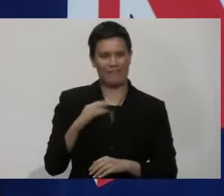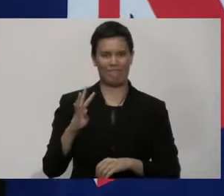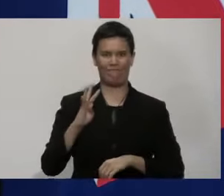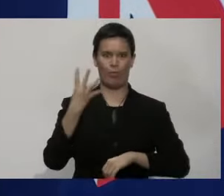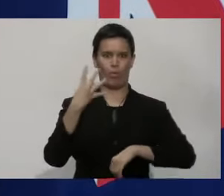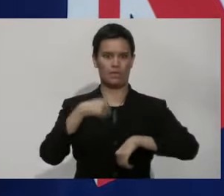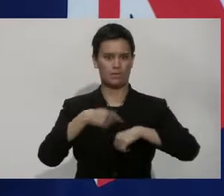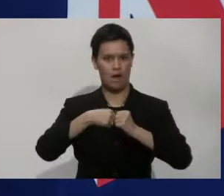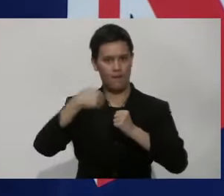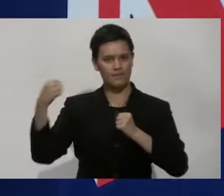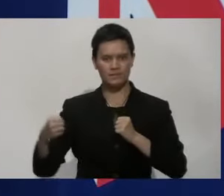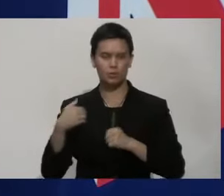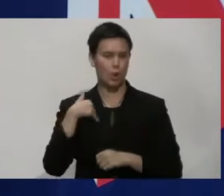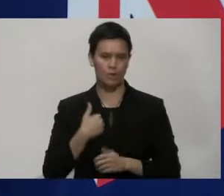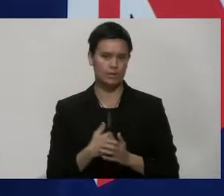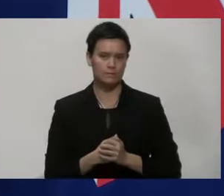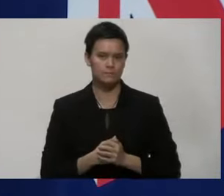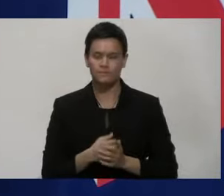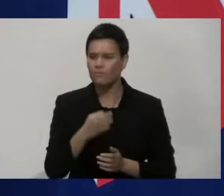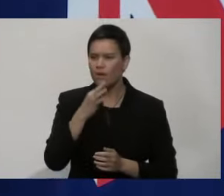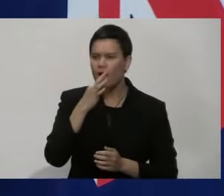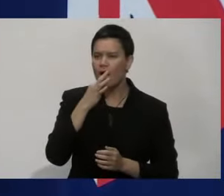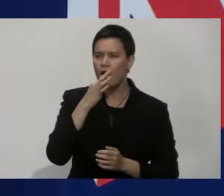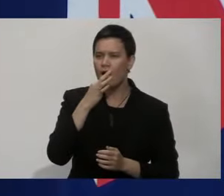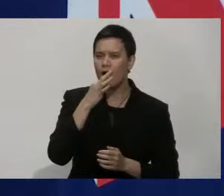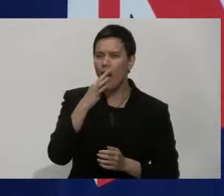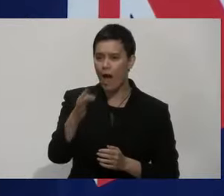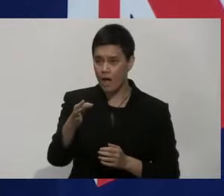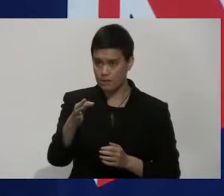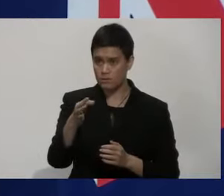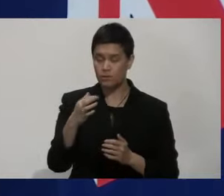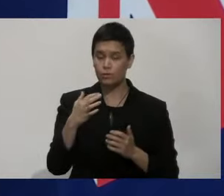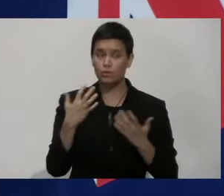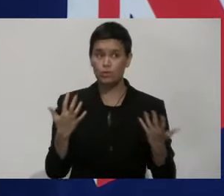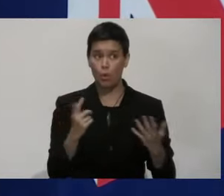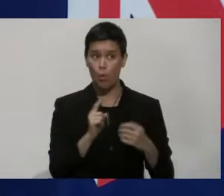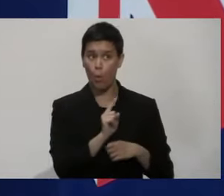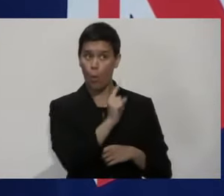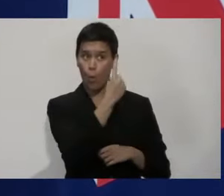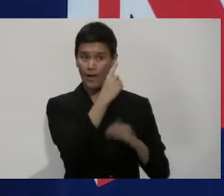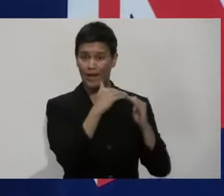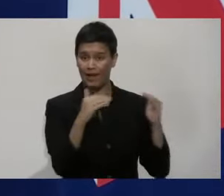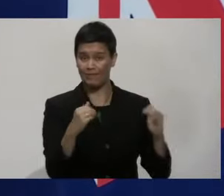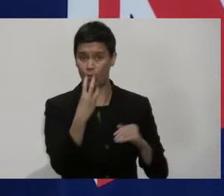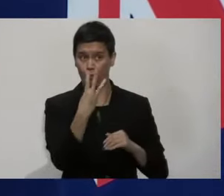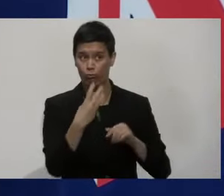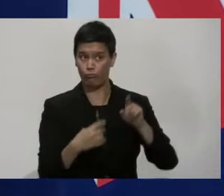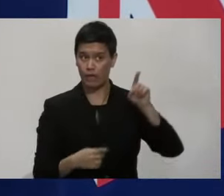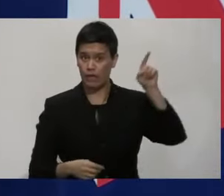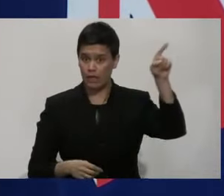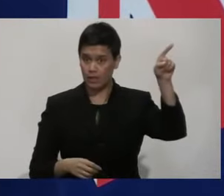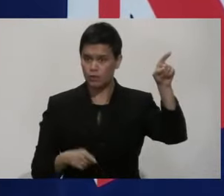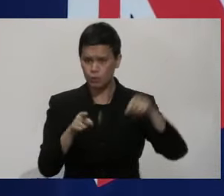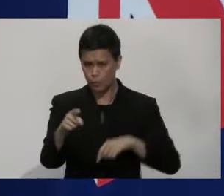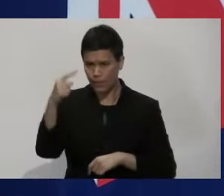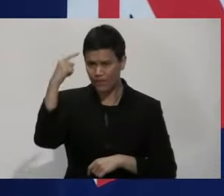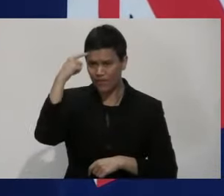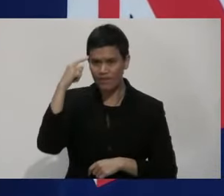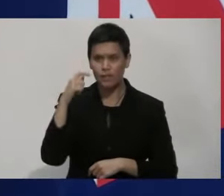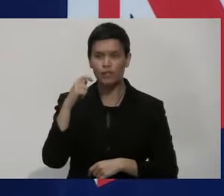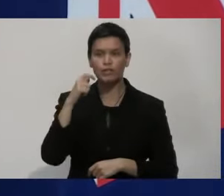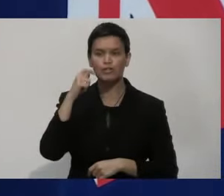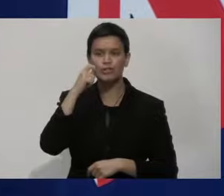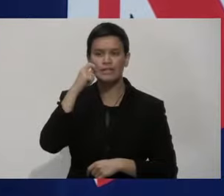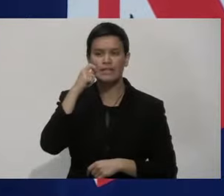Minister said that the wage subsidy would extend for as long as Auckland is at level 3. Do you not think it's a little bit cheeky that it's extending by